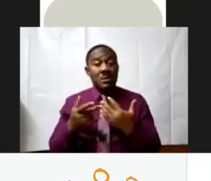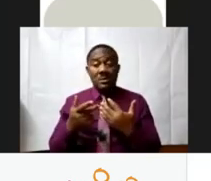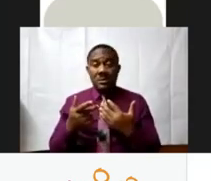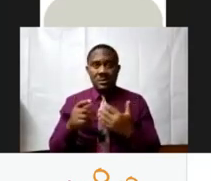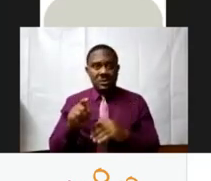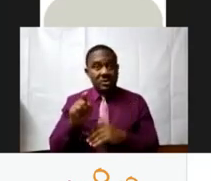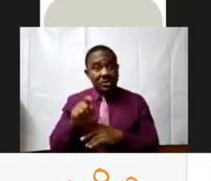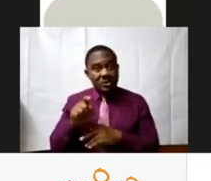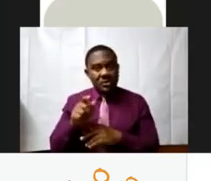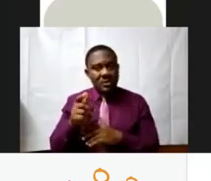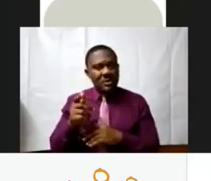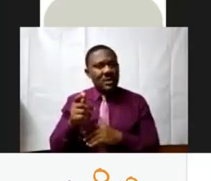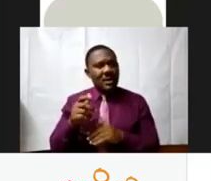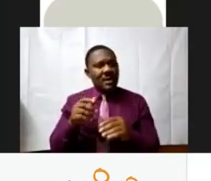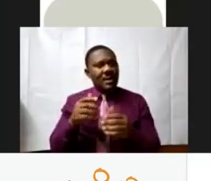regulation.